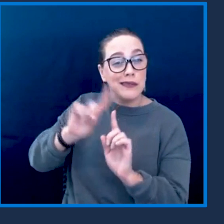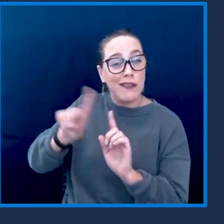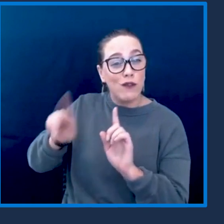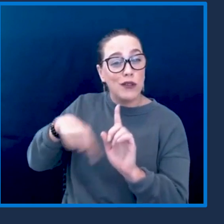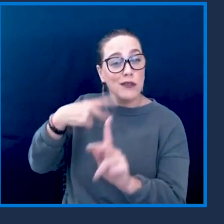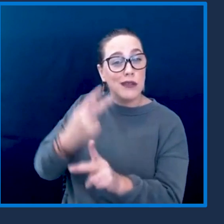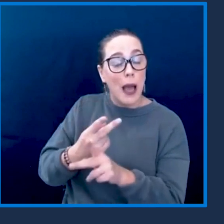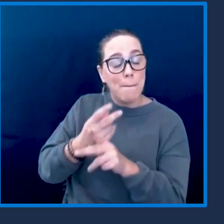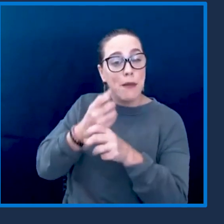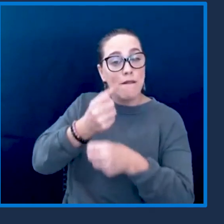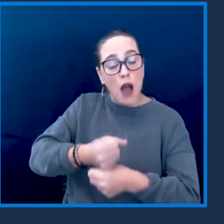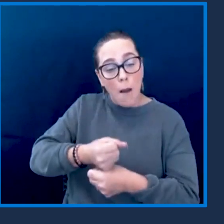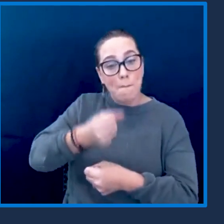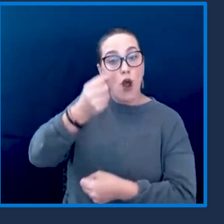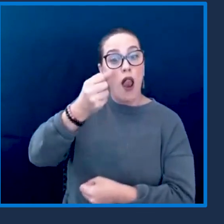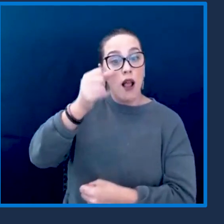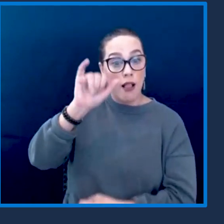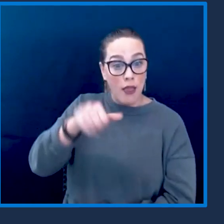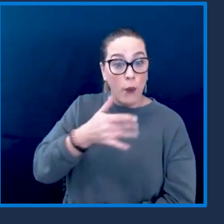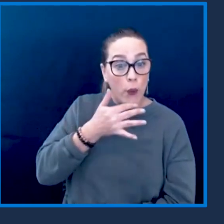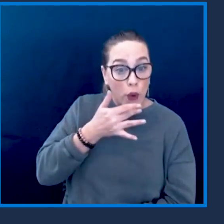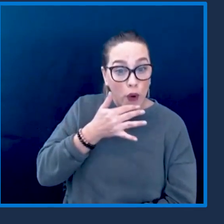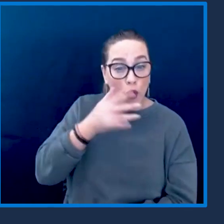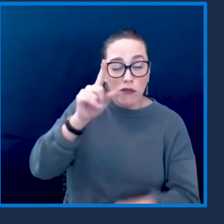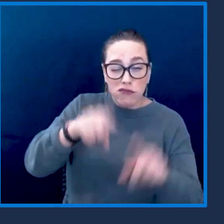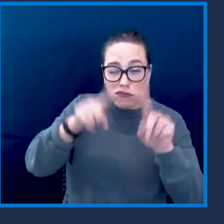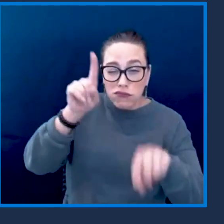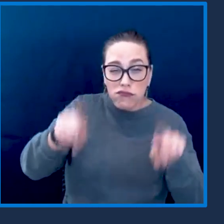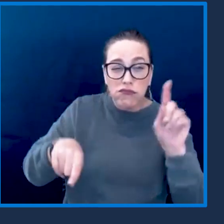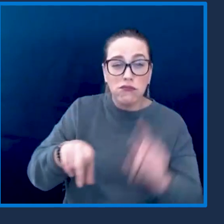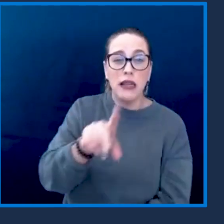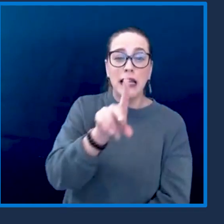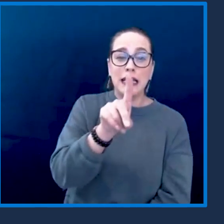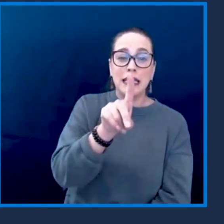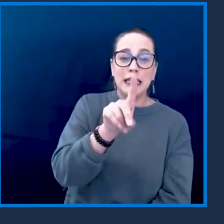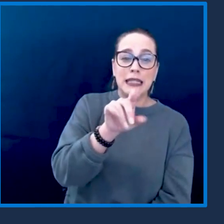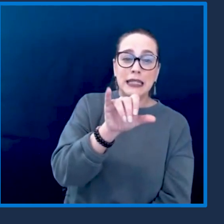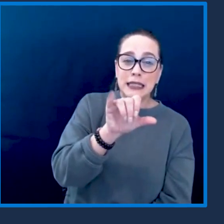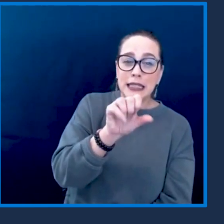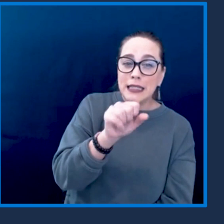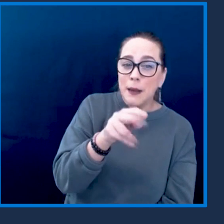dyslexia, ADHD, autism, Tourette's syndrome, dyscalculia,